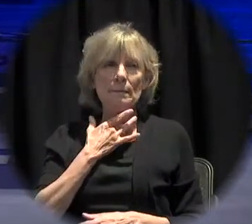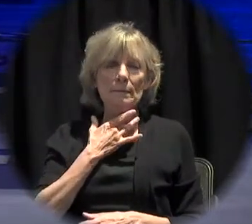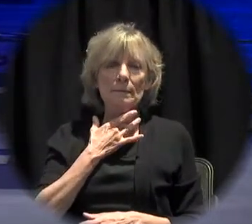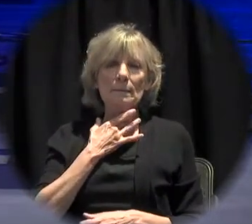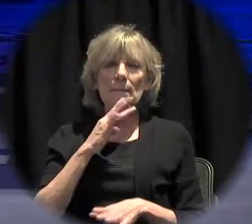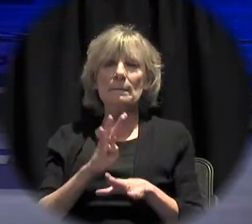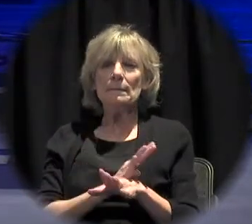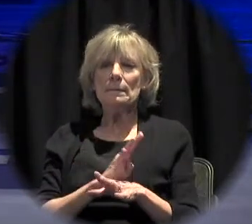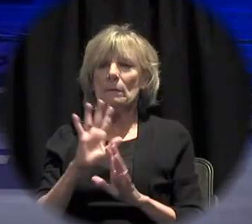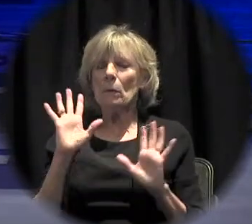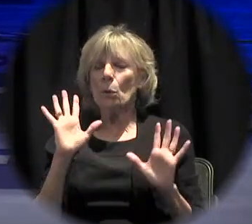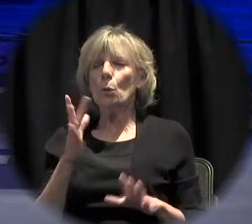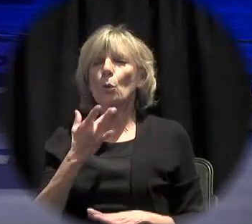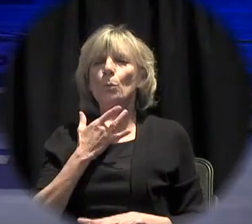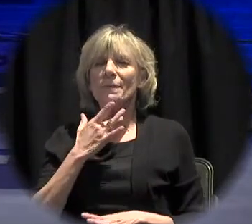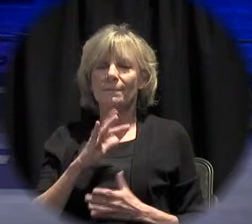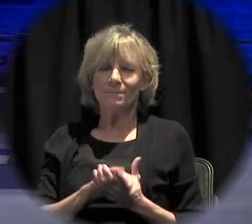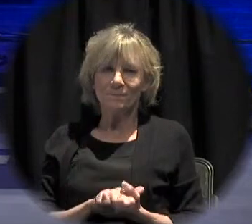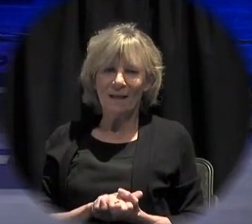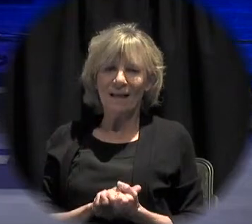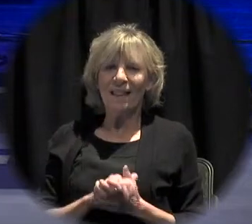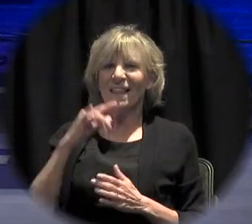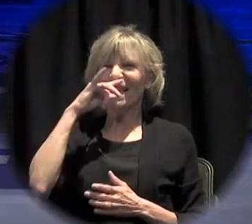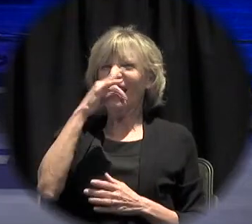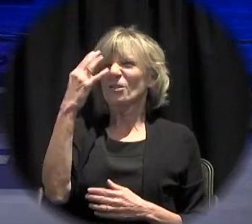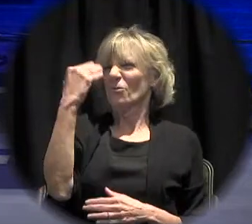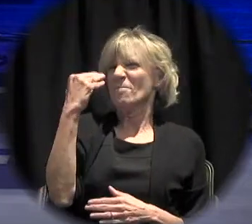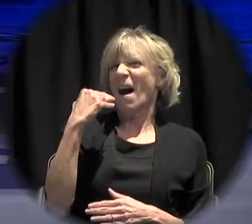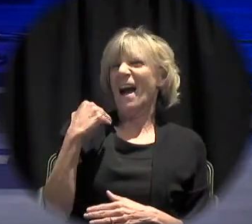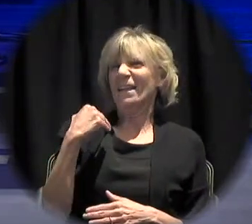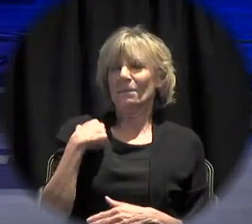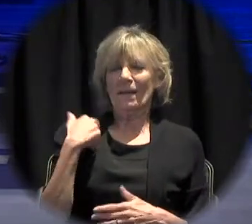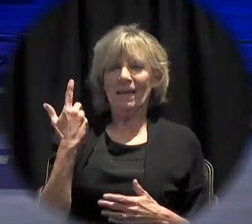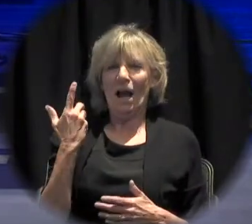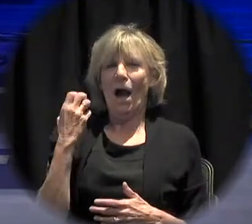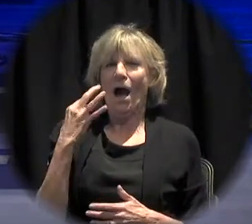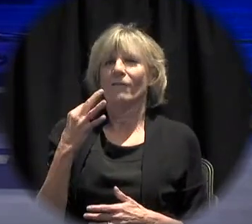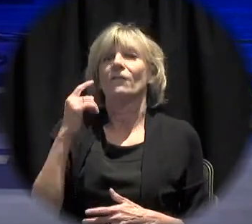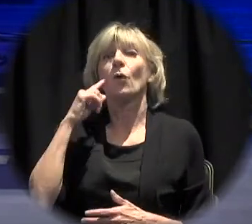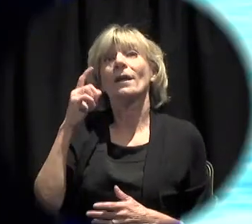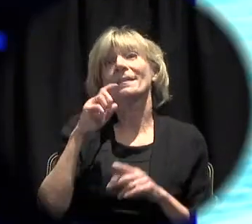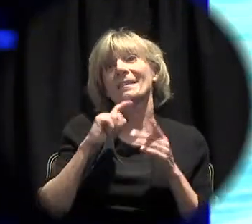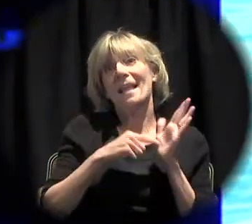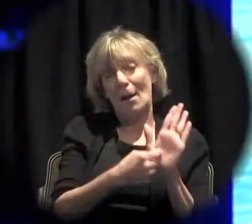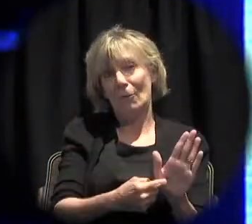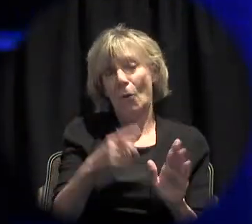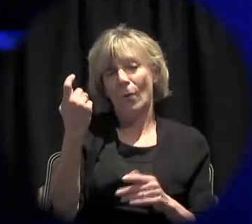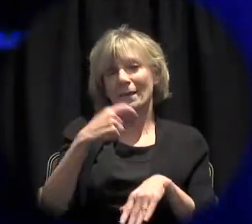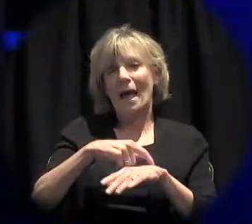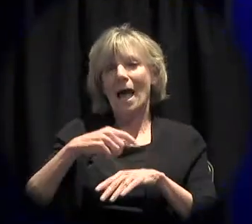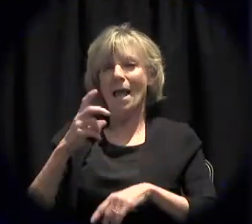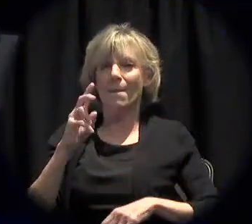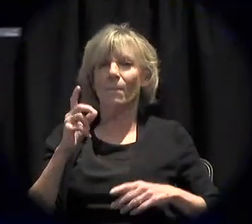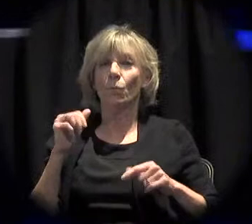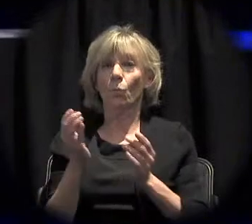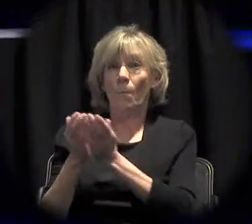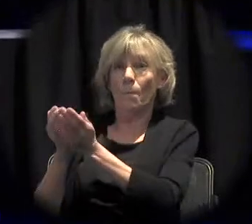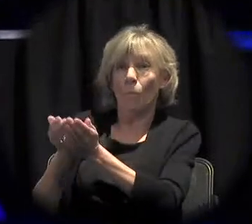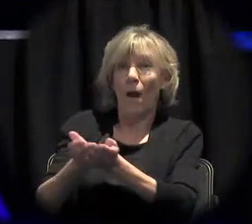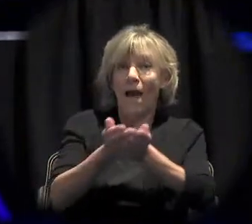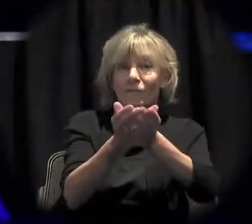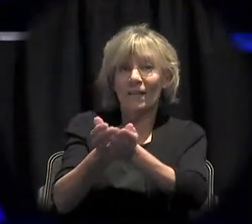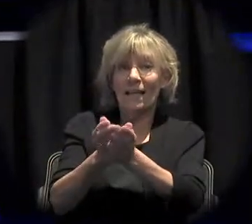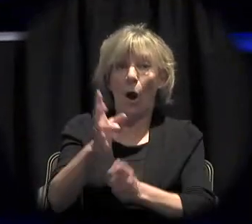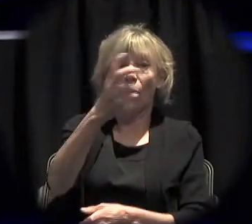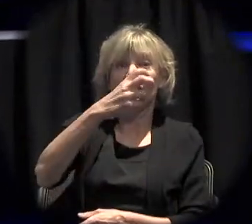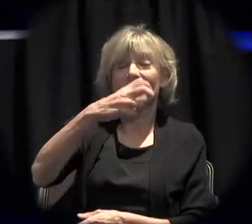know, the things the kids keep bringing up that you did that was really dumb. Like on the Snake River, rafting the Snake River, when I didn't think we should get out